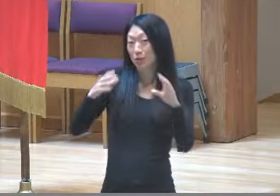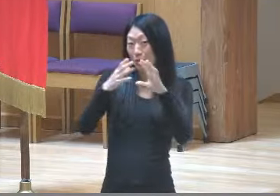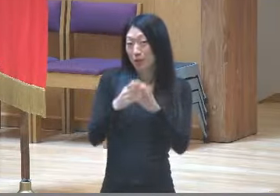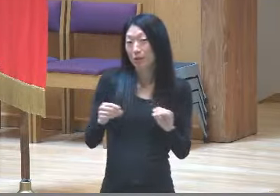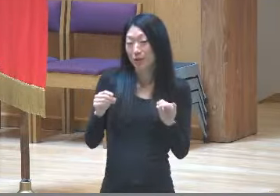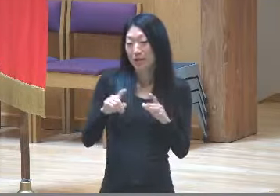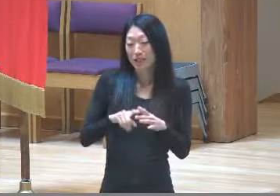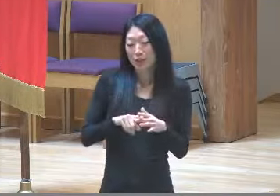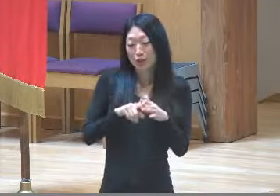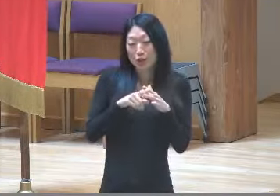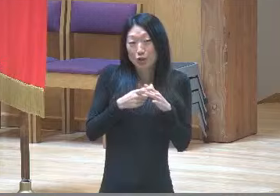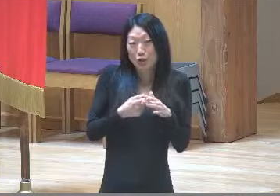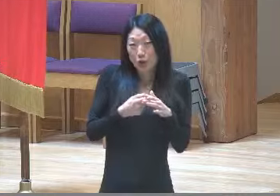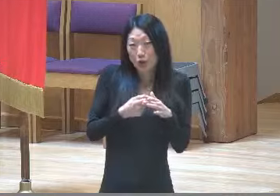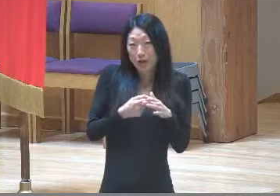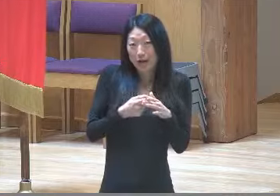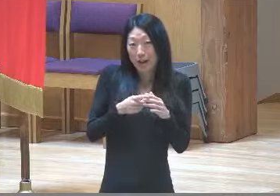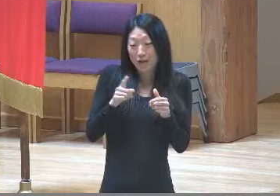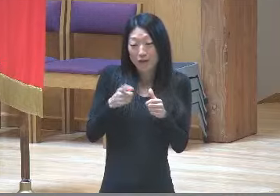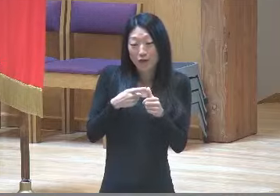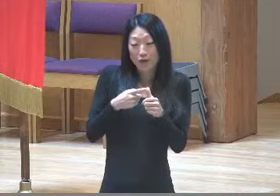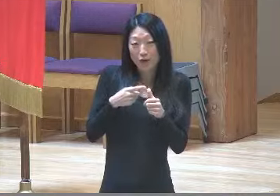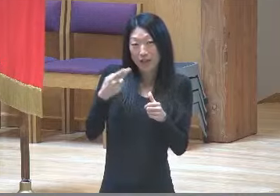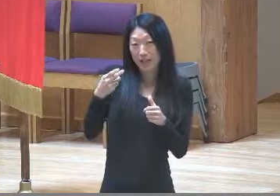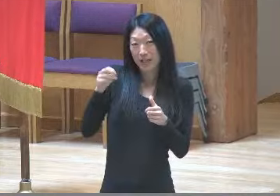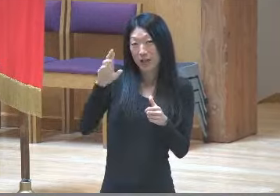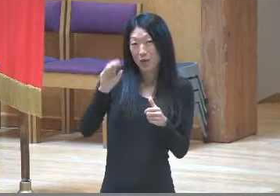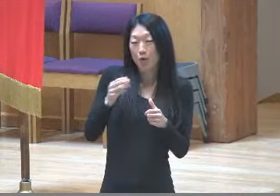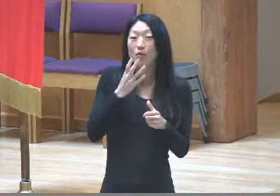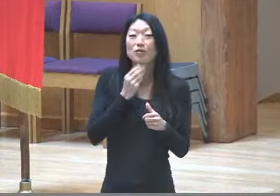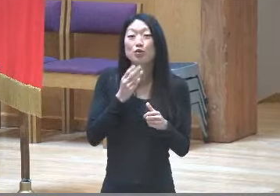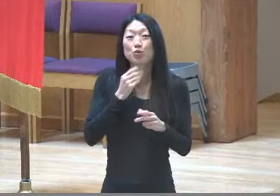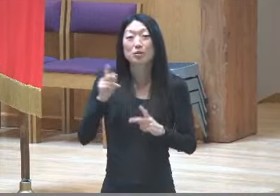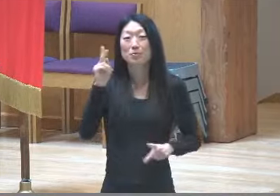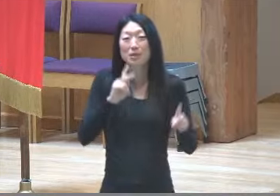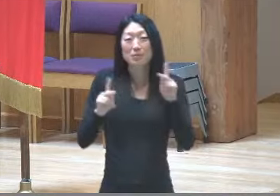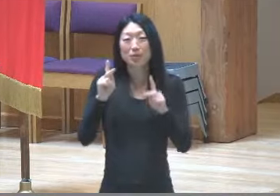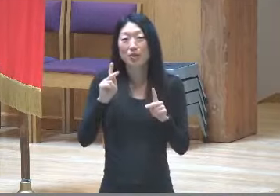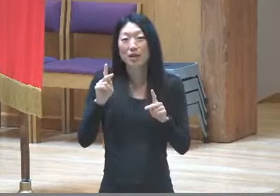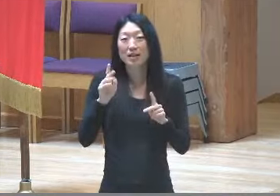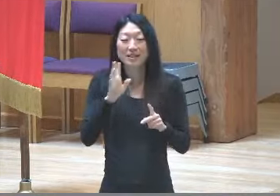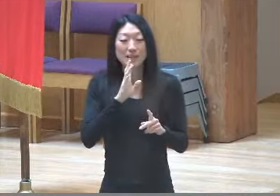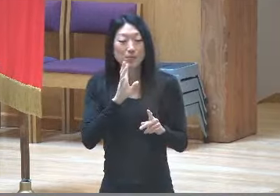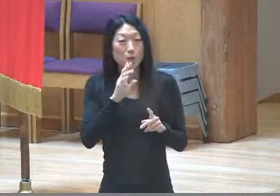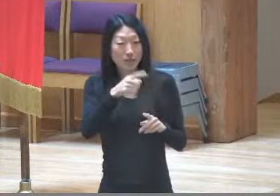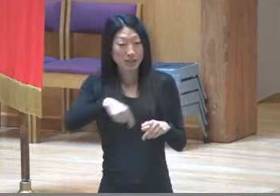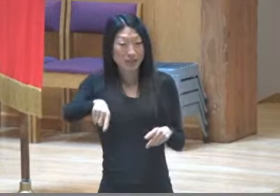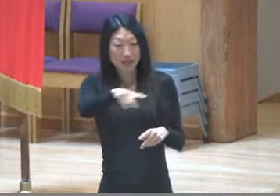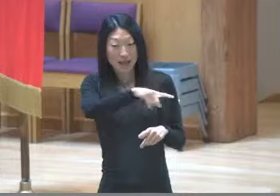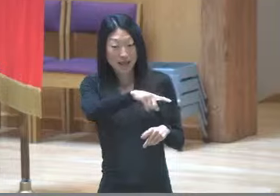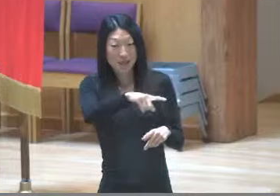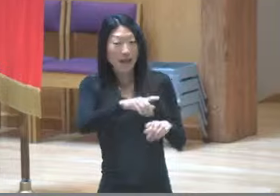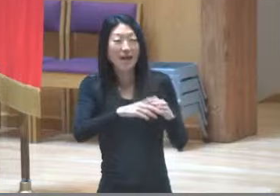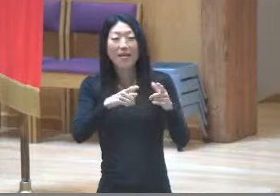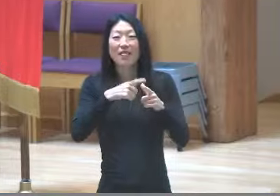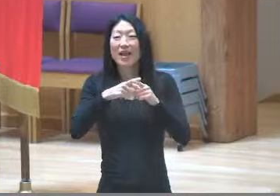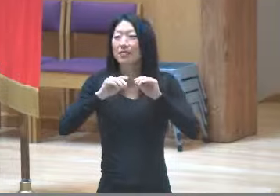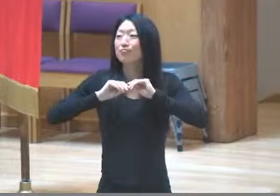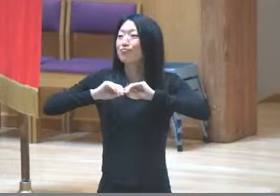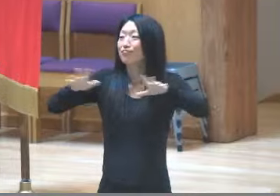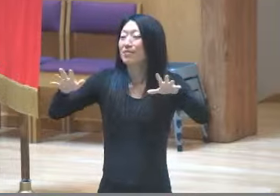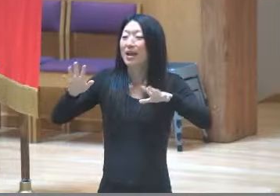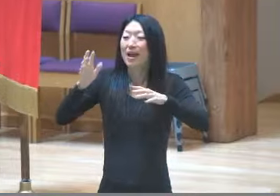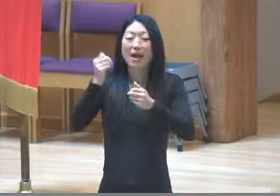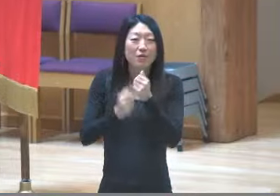started originally from our first superheroes, the Jewish people, when God first spoke to them, and then God spoke to everyone. So